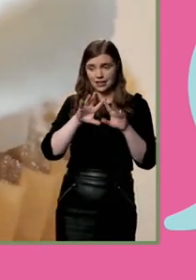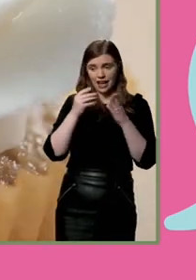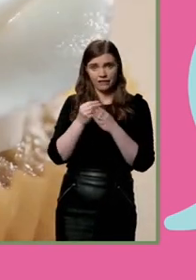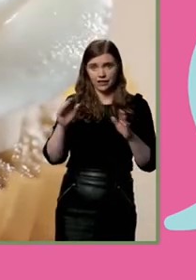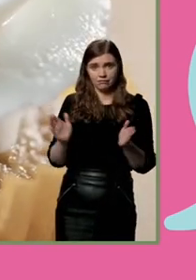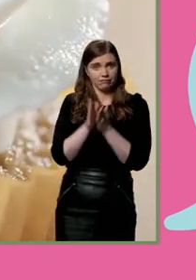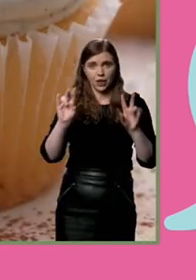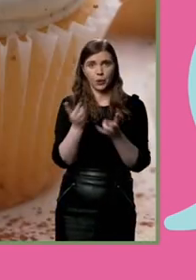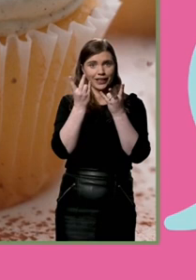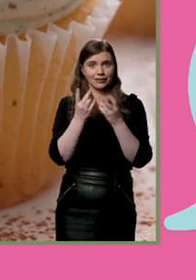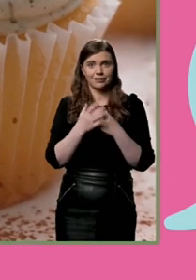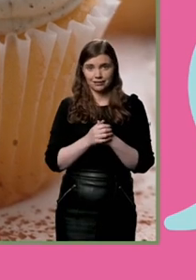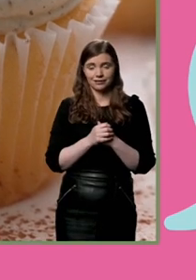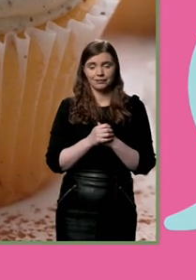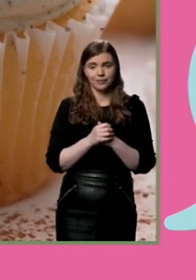be gone within a minute.